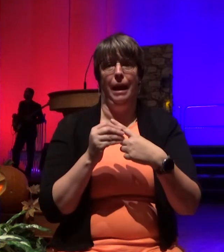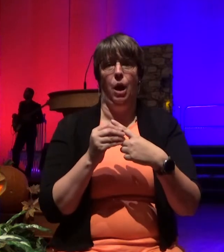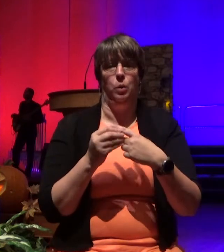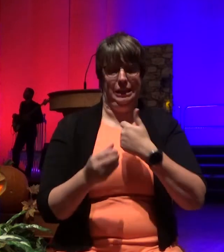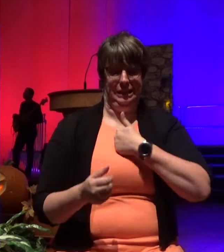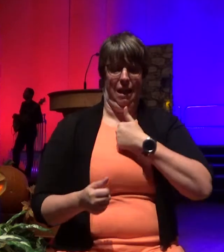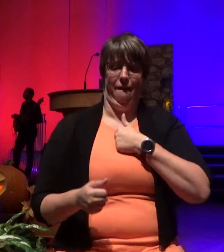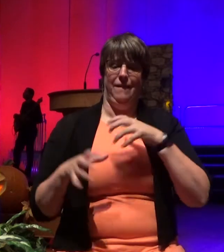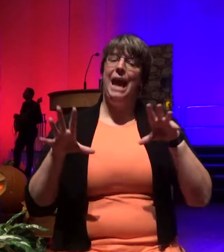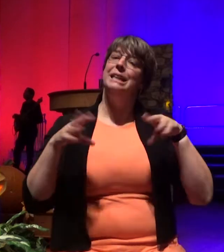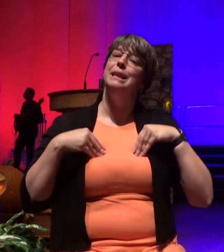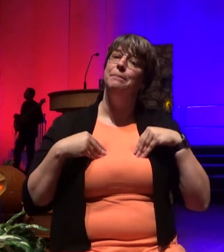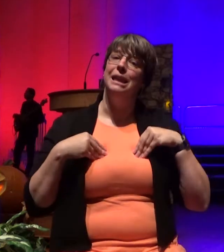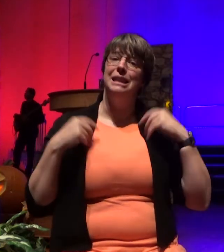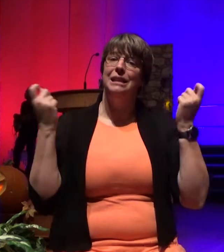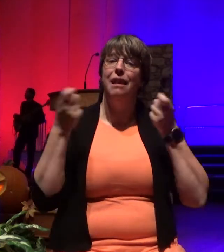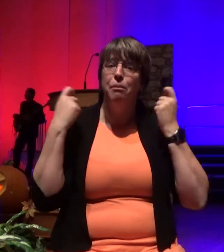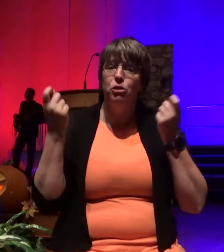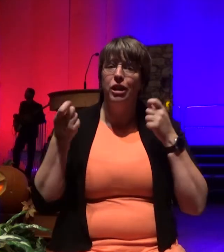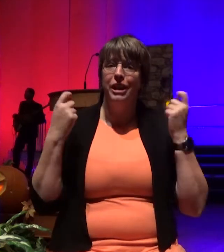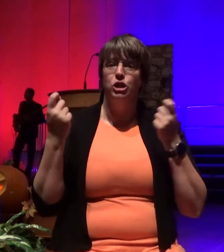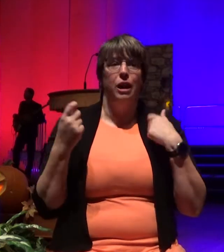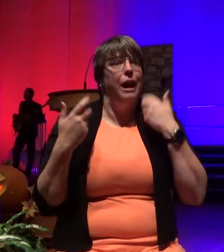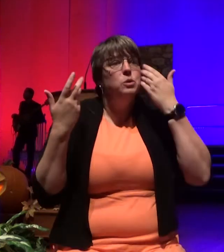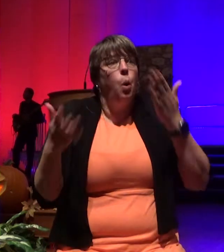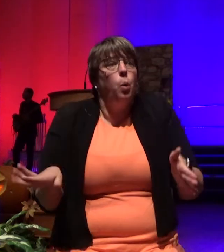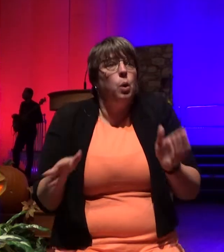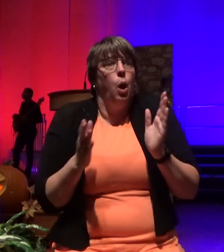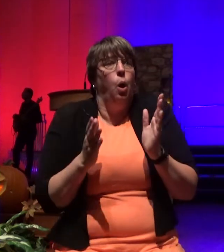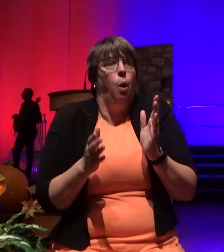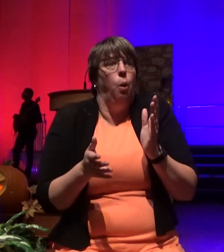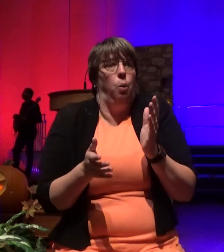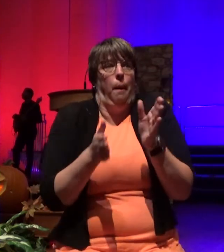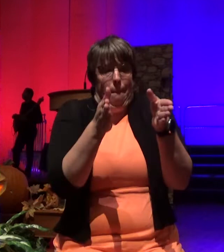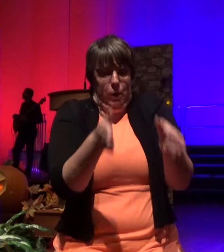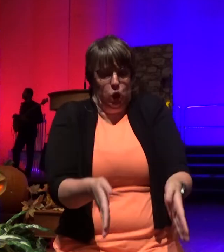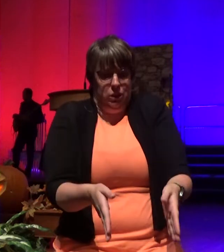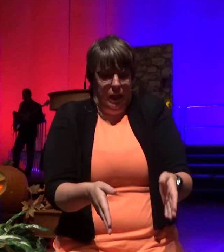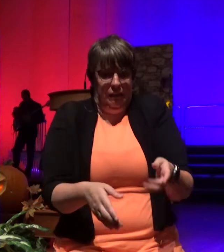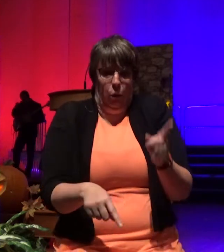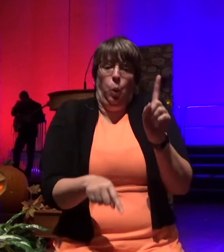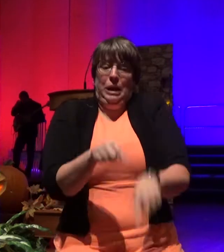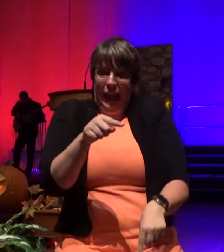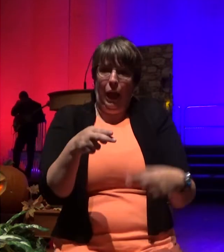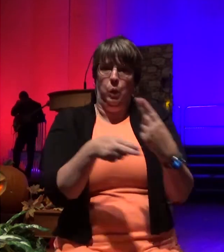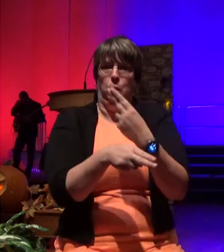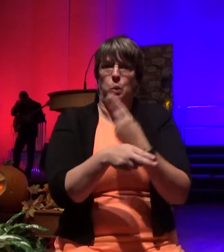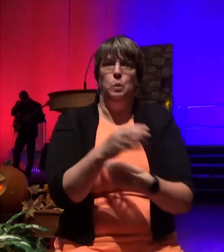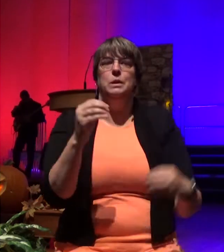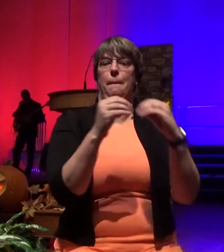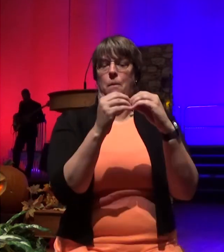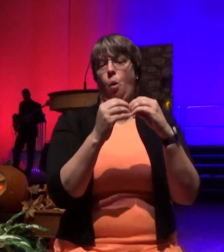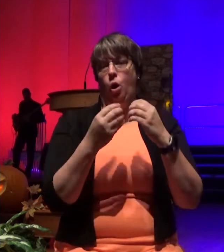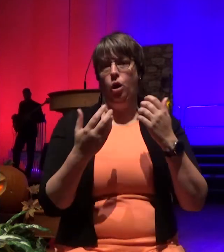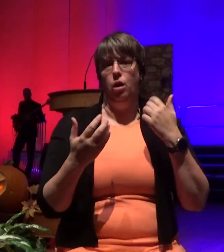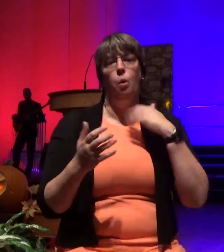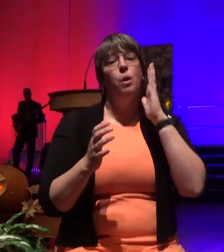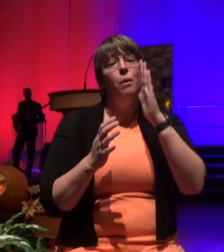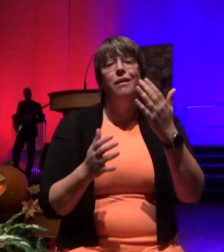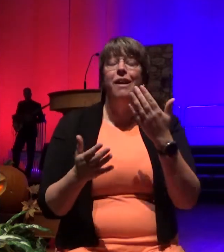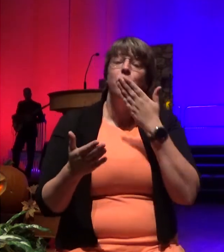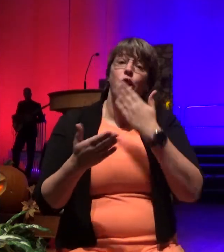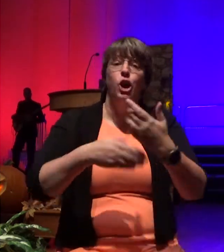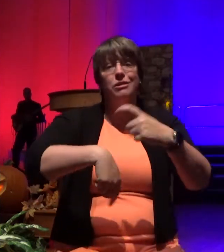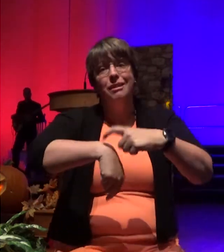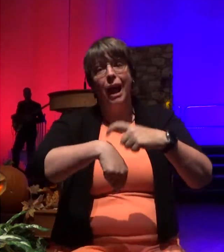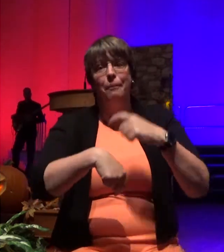Because I don't know a human being alive that couldn't use some more self-acceptance. And we are gonna have a good time doing it. I know together, we